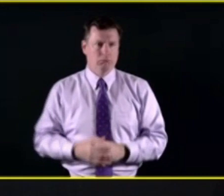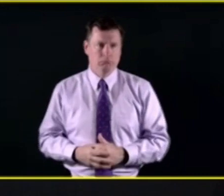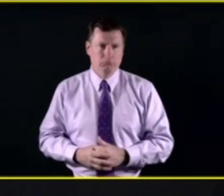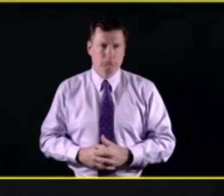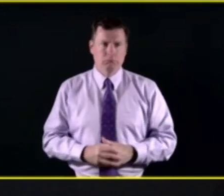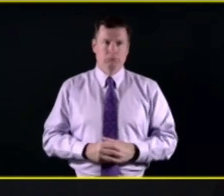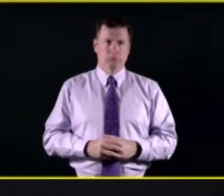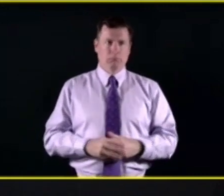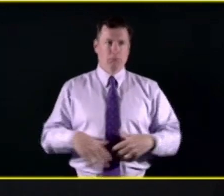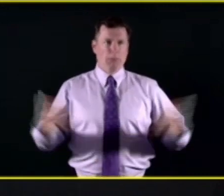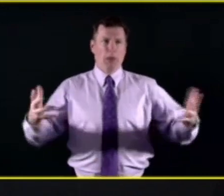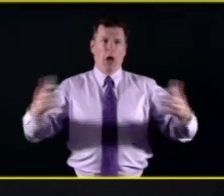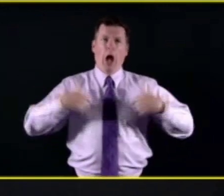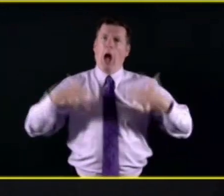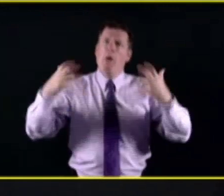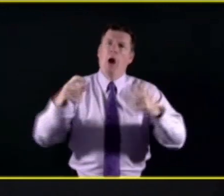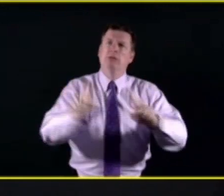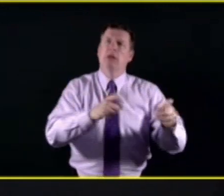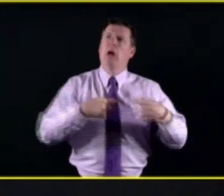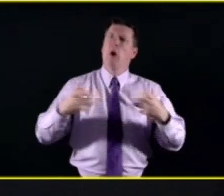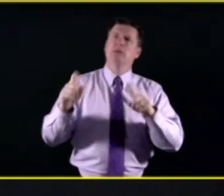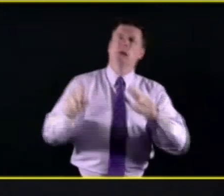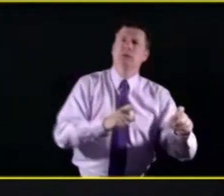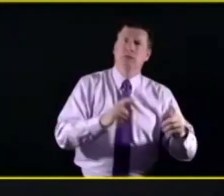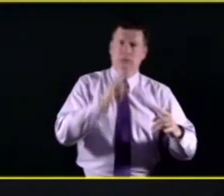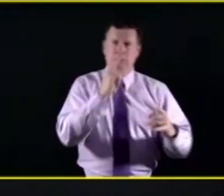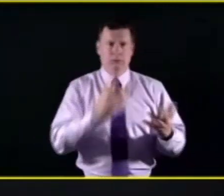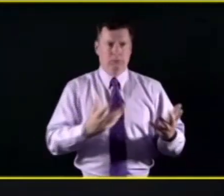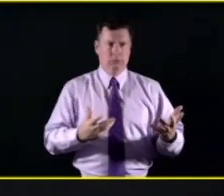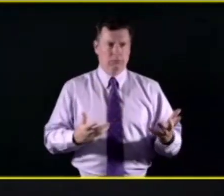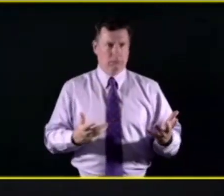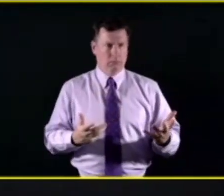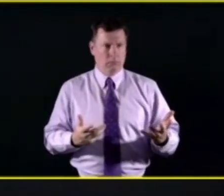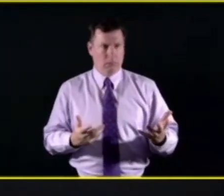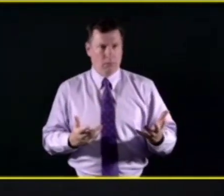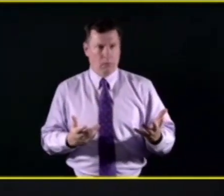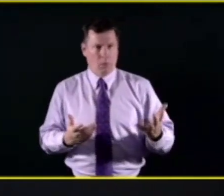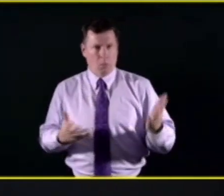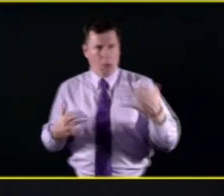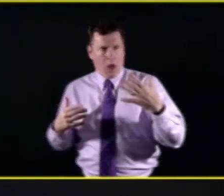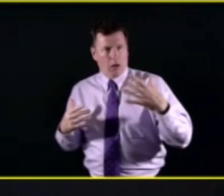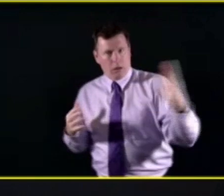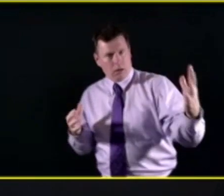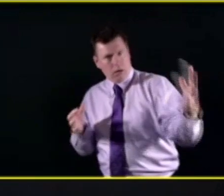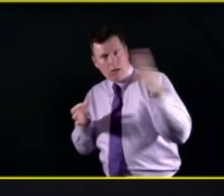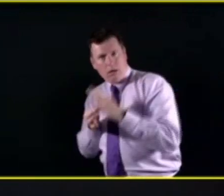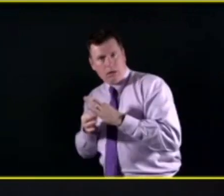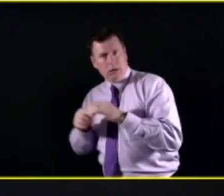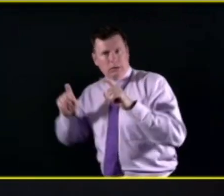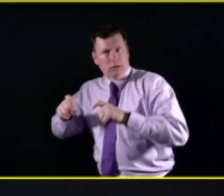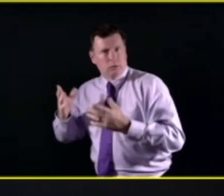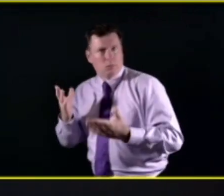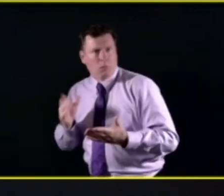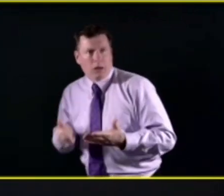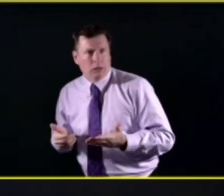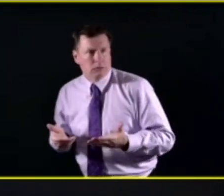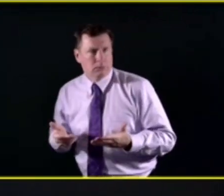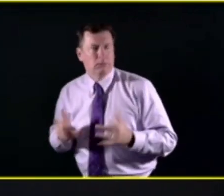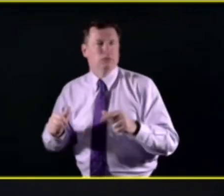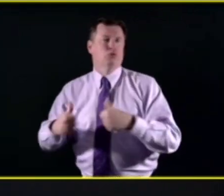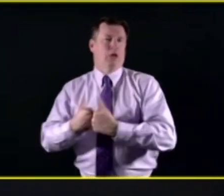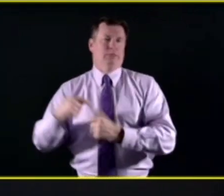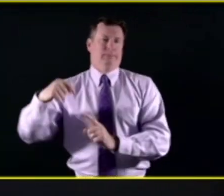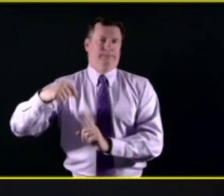connecting people from that demand to actually getting the test done. And so that, I think, is the challenge before us. Between the two health systems, you